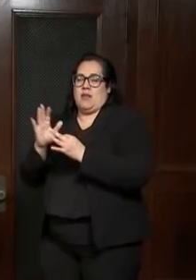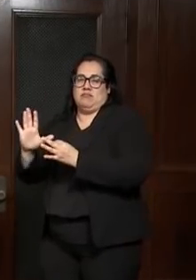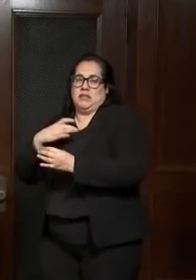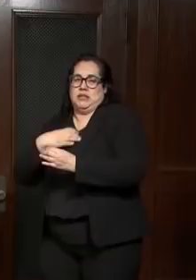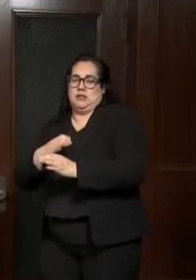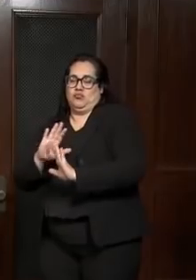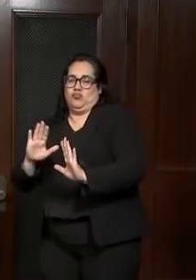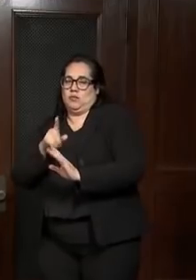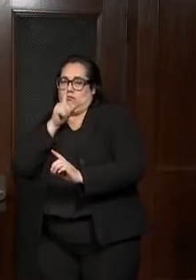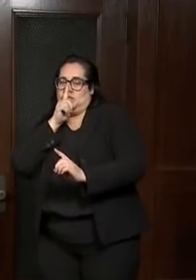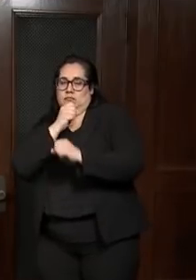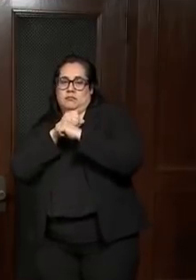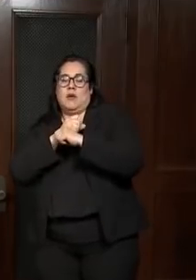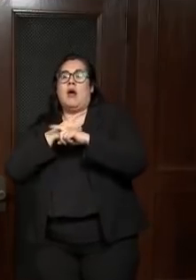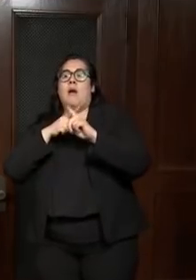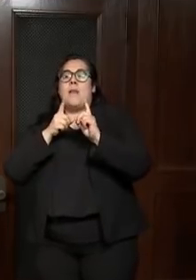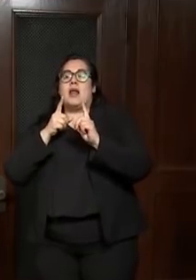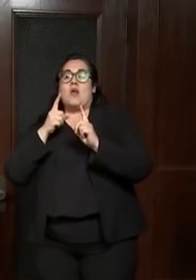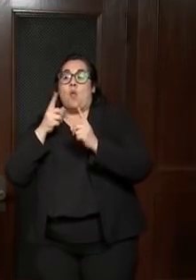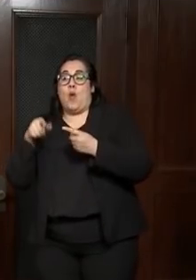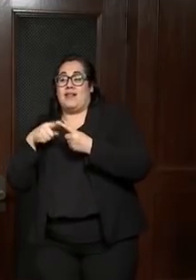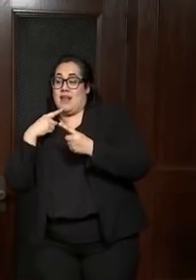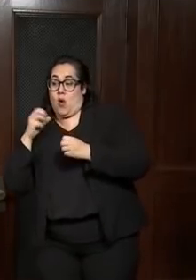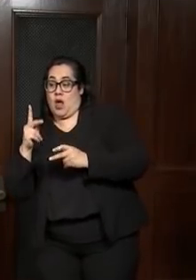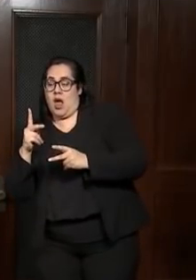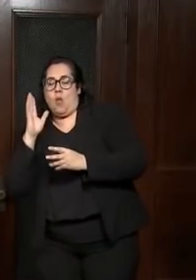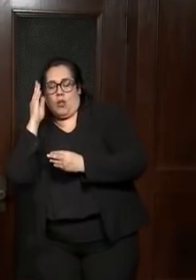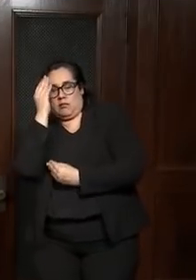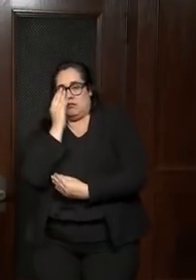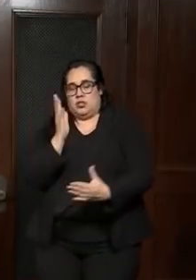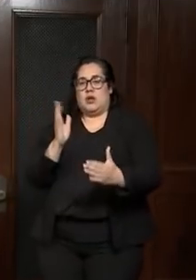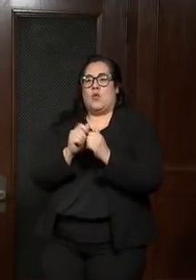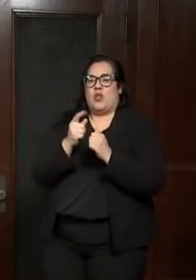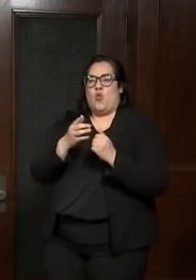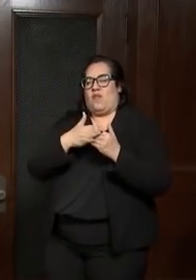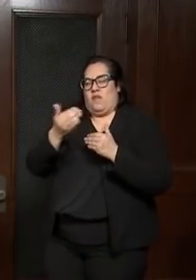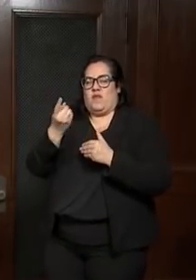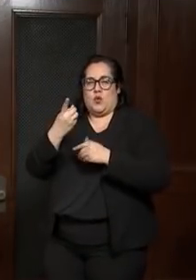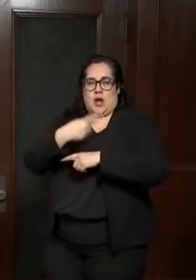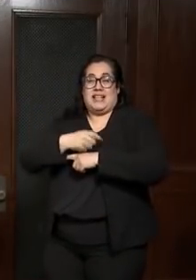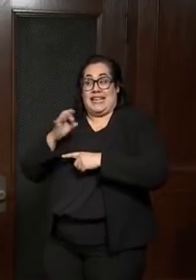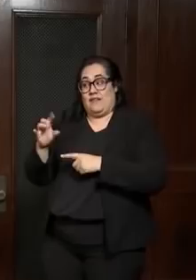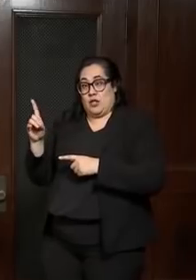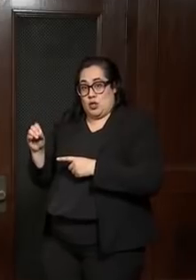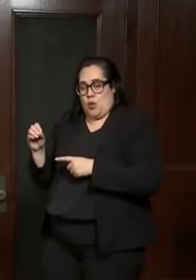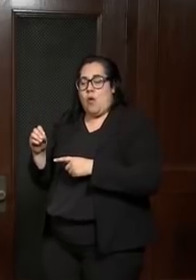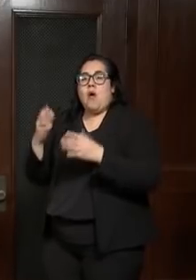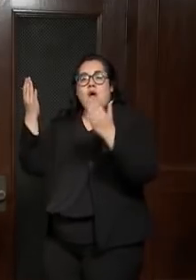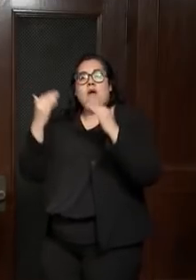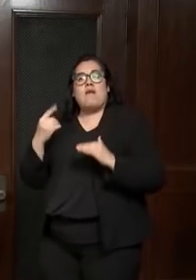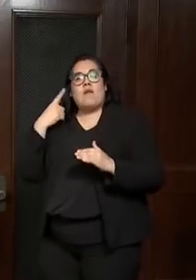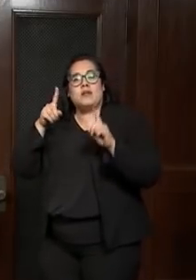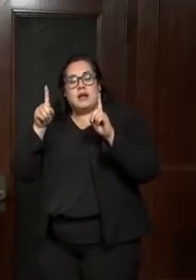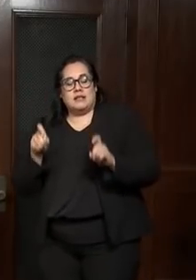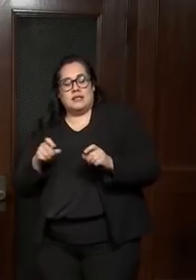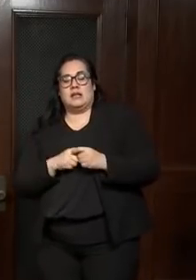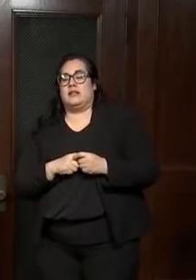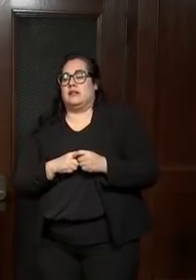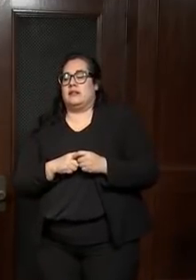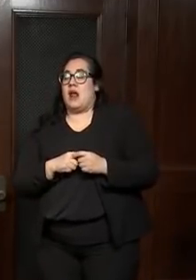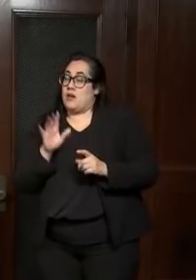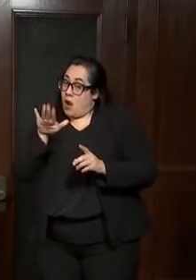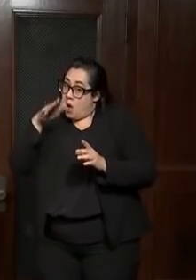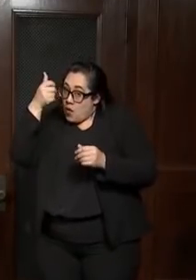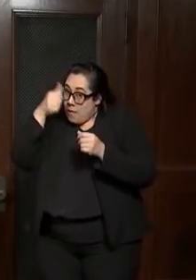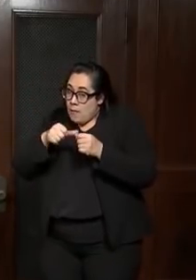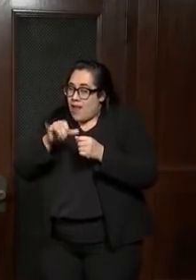right now, but as soon as they say it's okay, we will share that with you in coming days if they do. In terms of testing, and